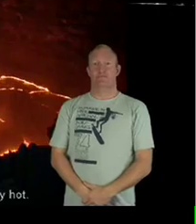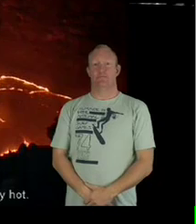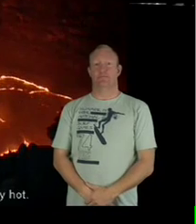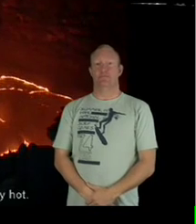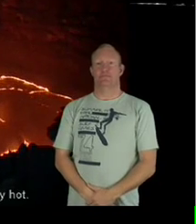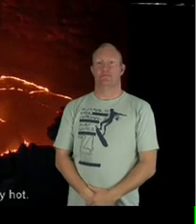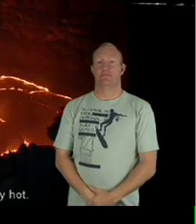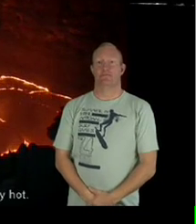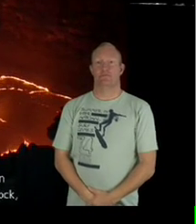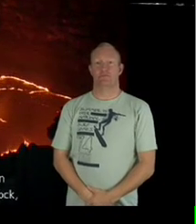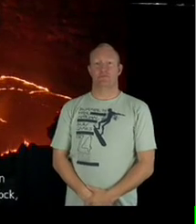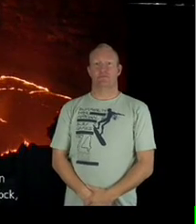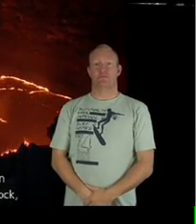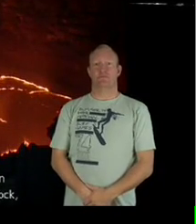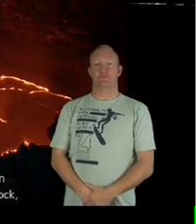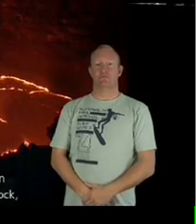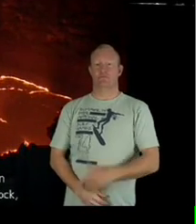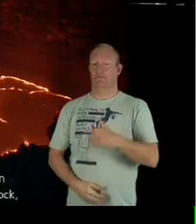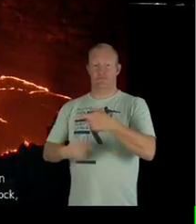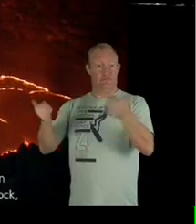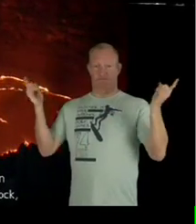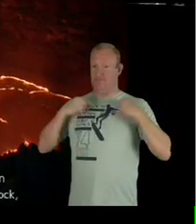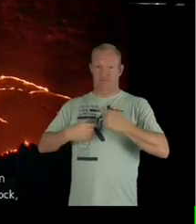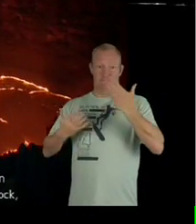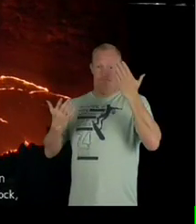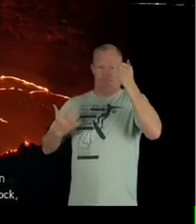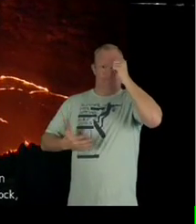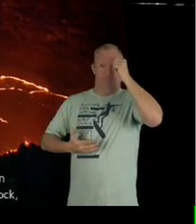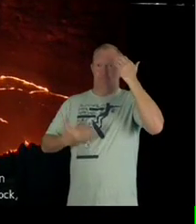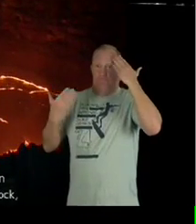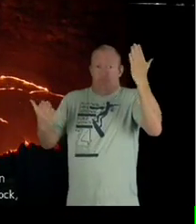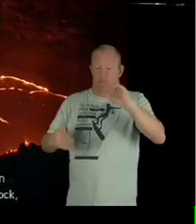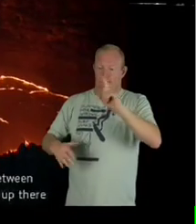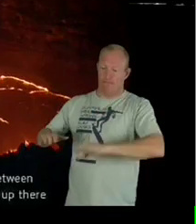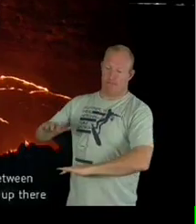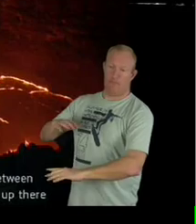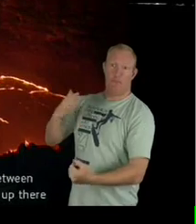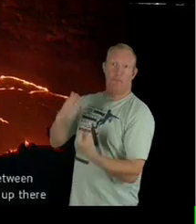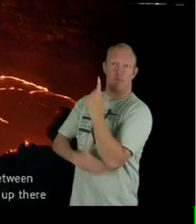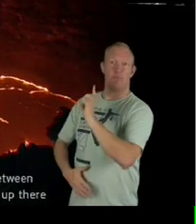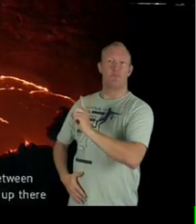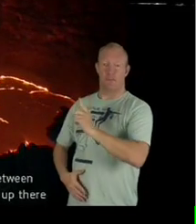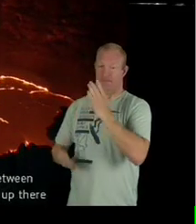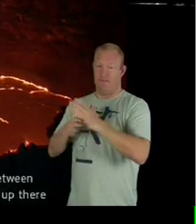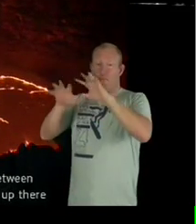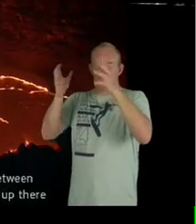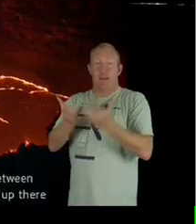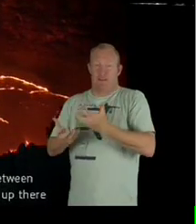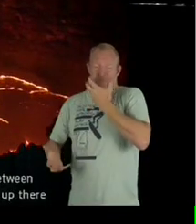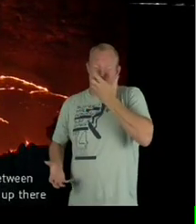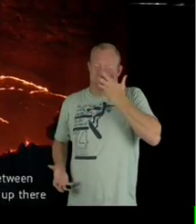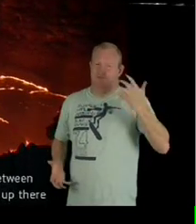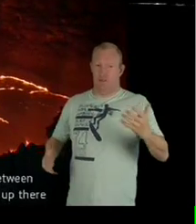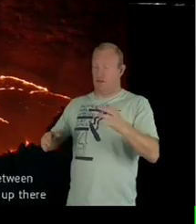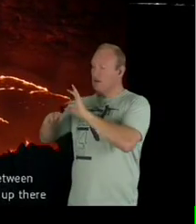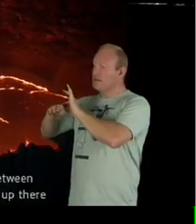is incredibly hot. I mean, we live on a thin skin of cool rock, precariously located between the cold freezer